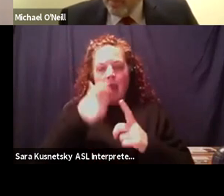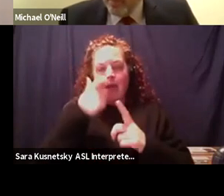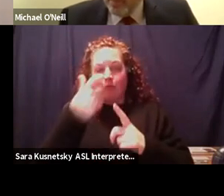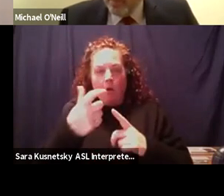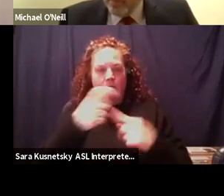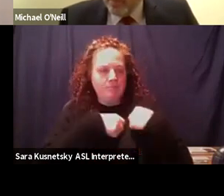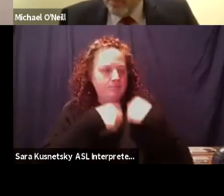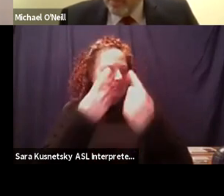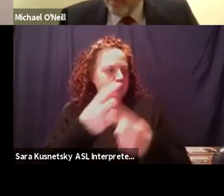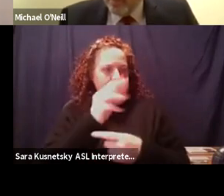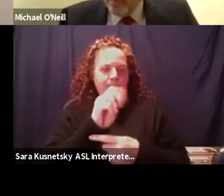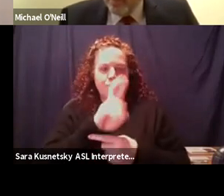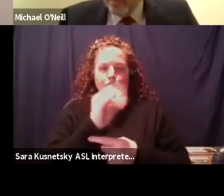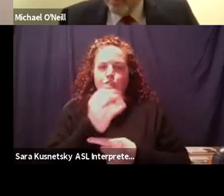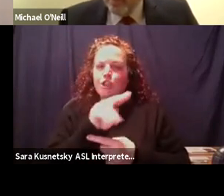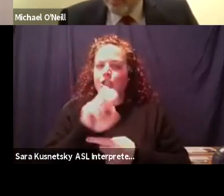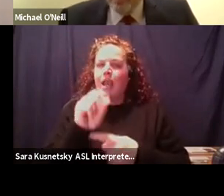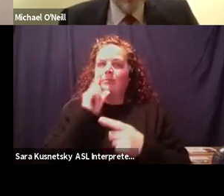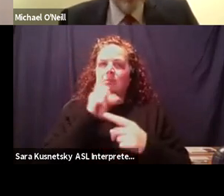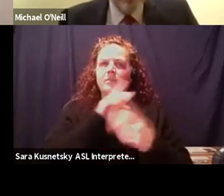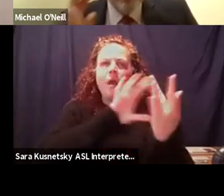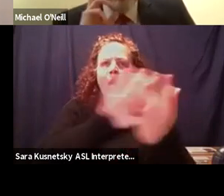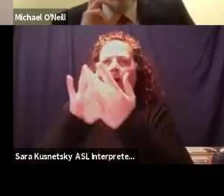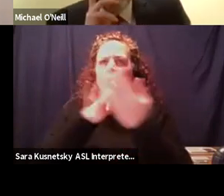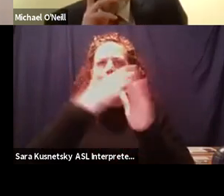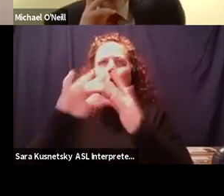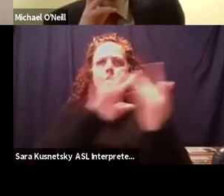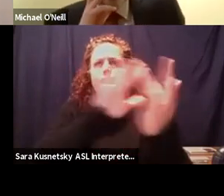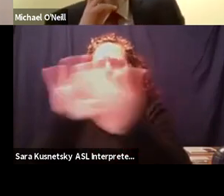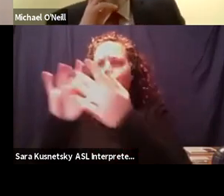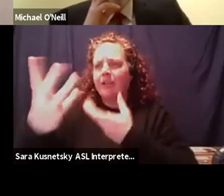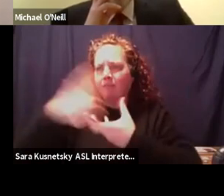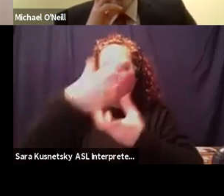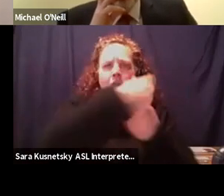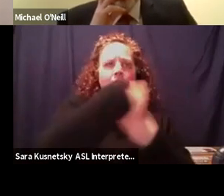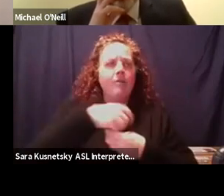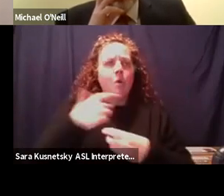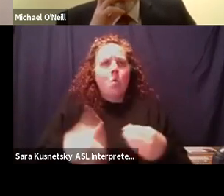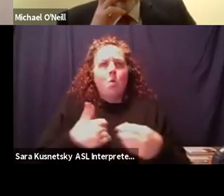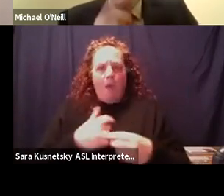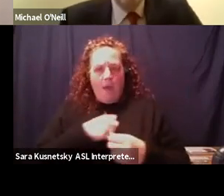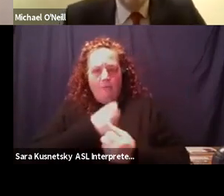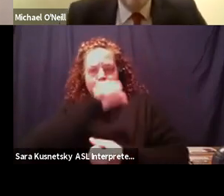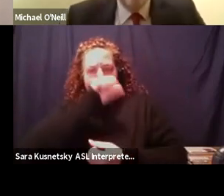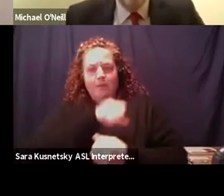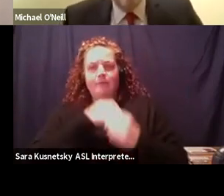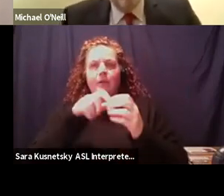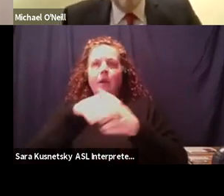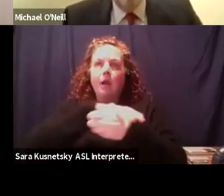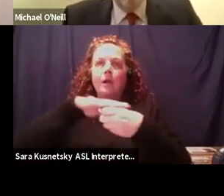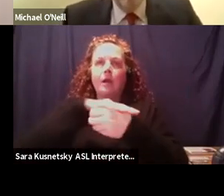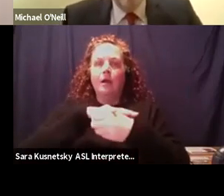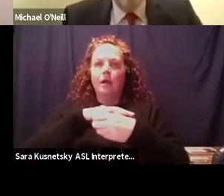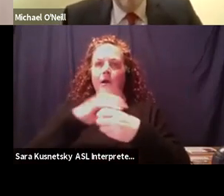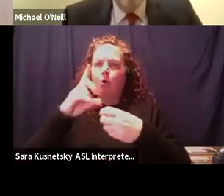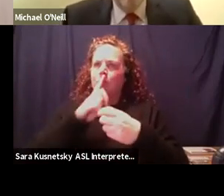James continuously enacts in community outreach and engagement, and I would love to see the entirety of our district seek and community